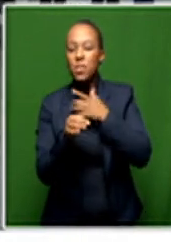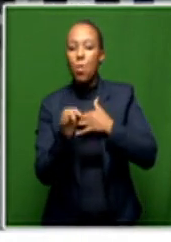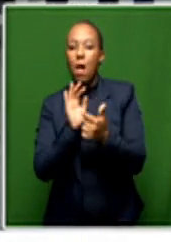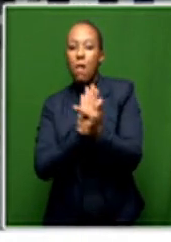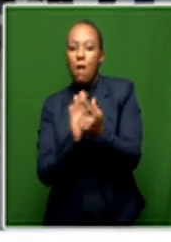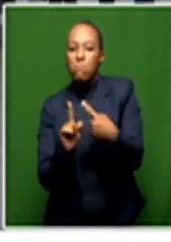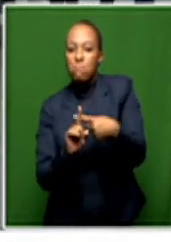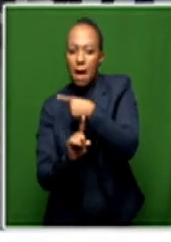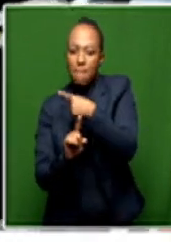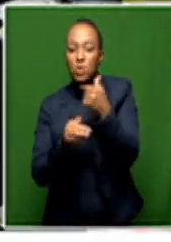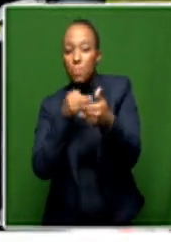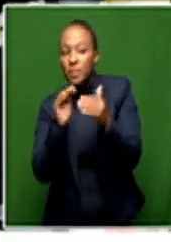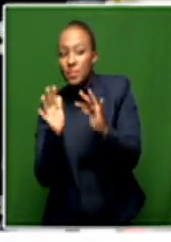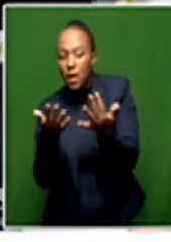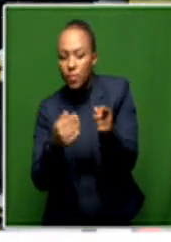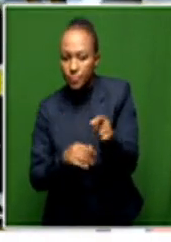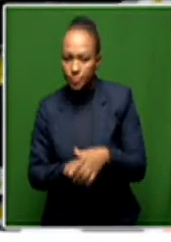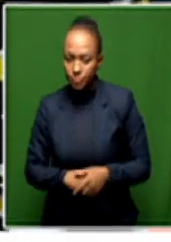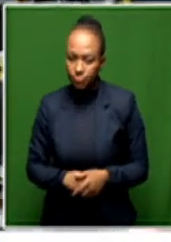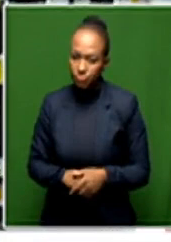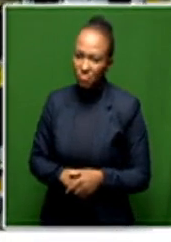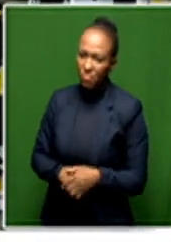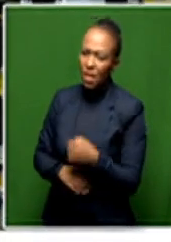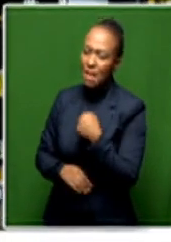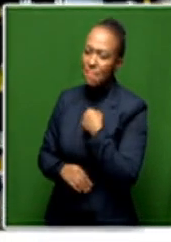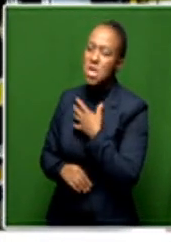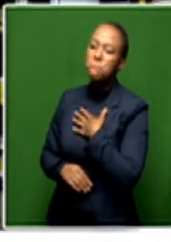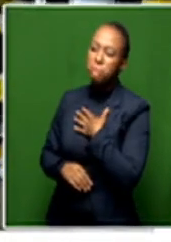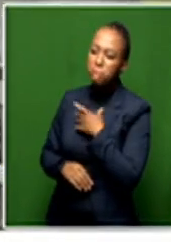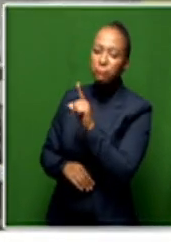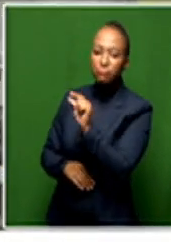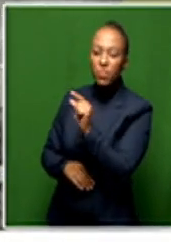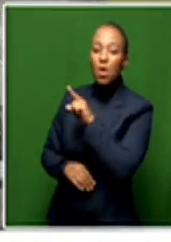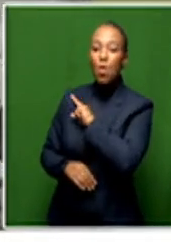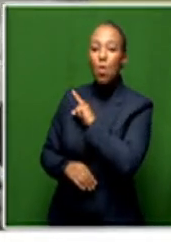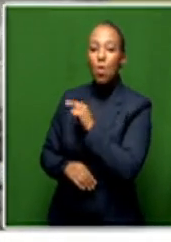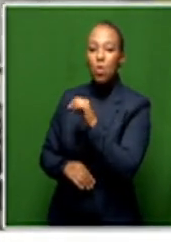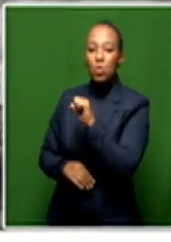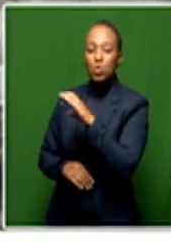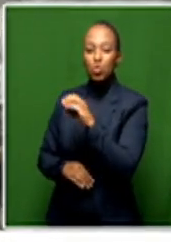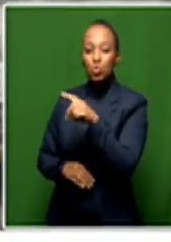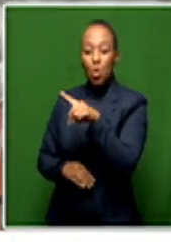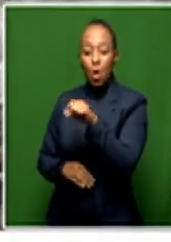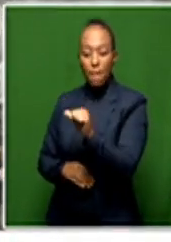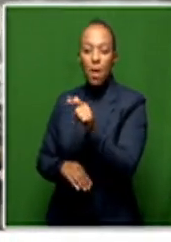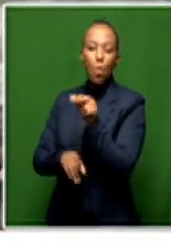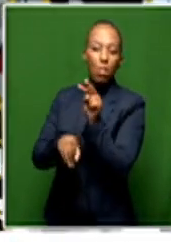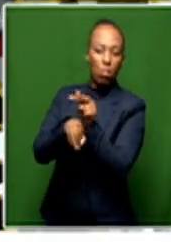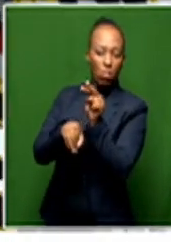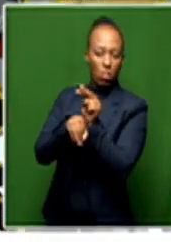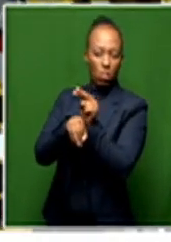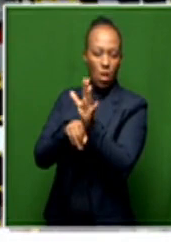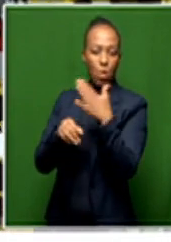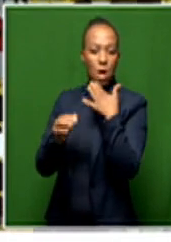law and in process. So I'm just curious, because obviously Scopa will be closely monitoring what happens with the